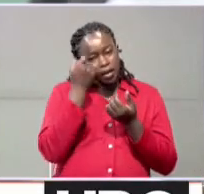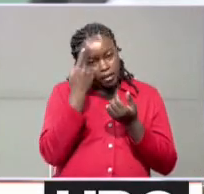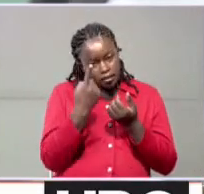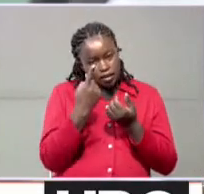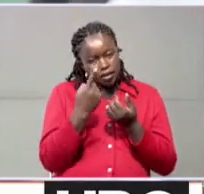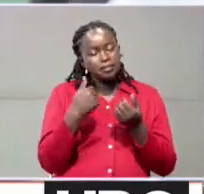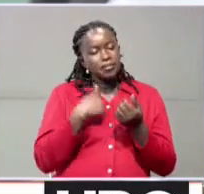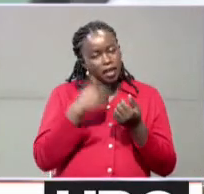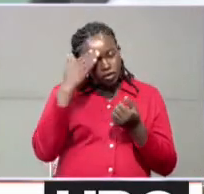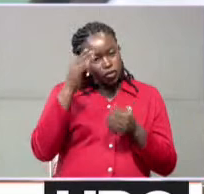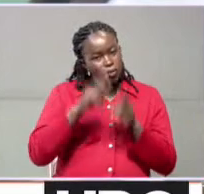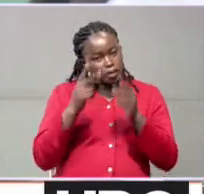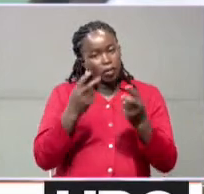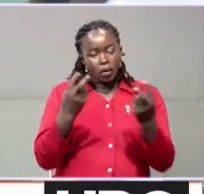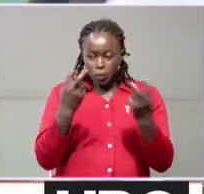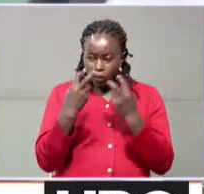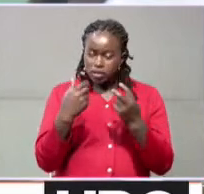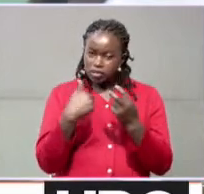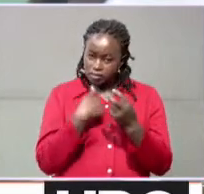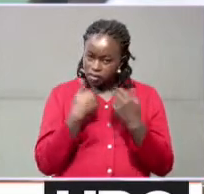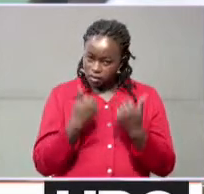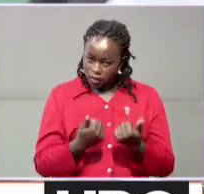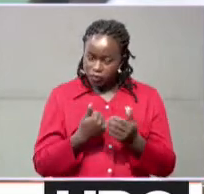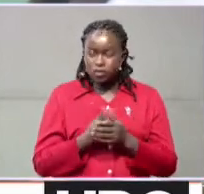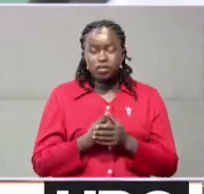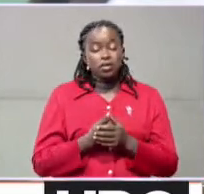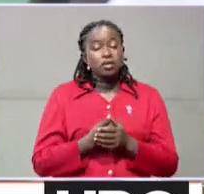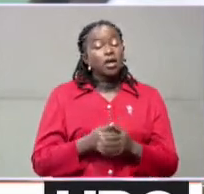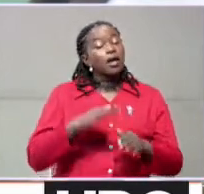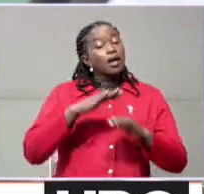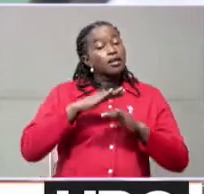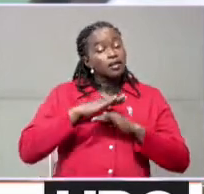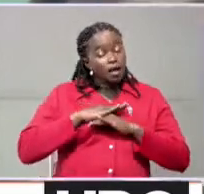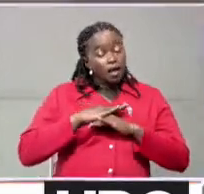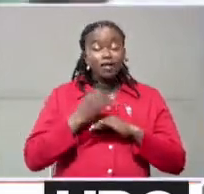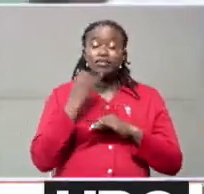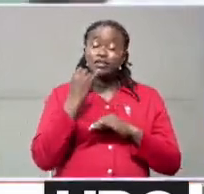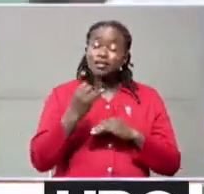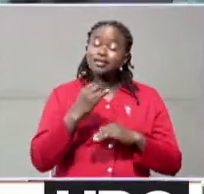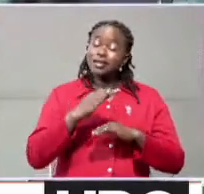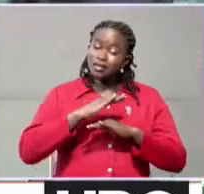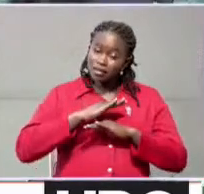watching that enough is enough